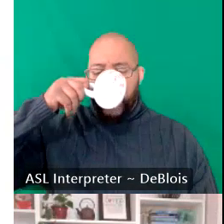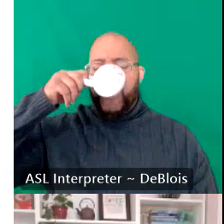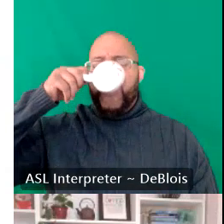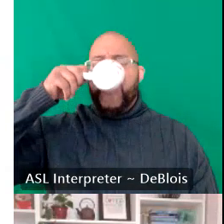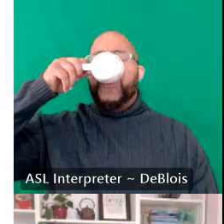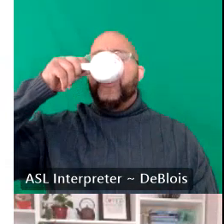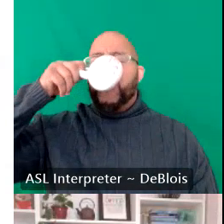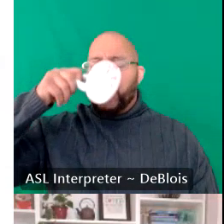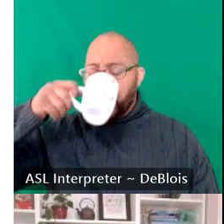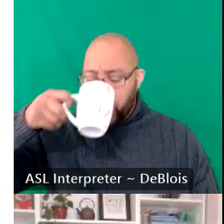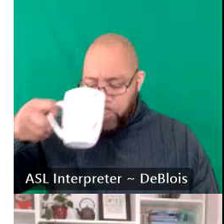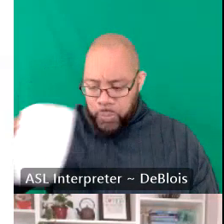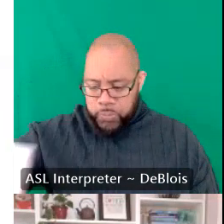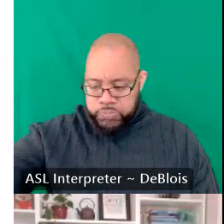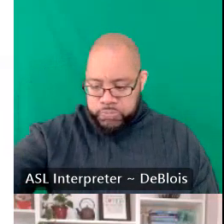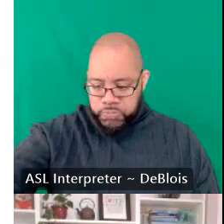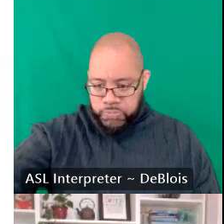So